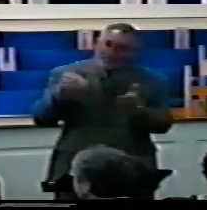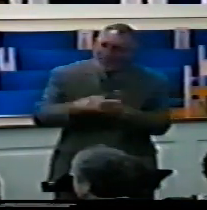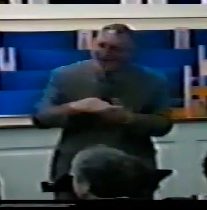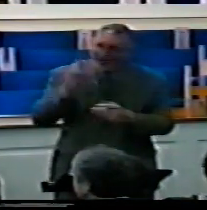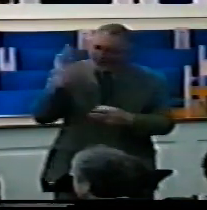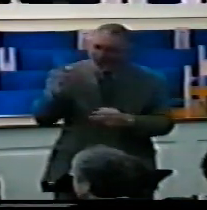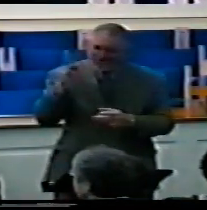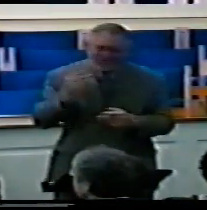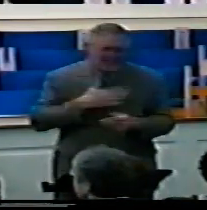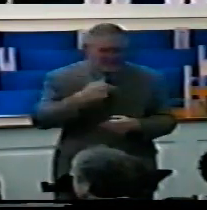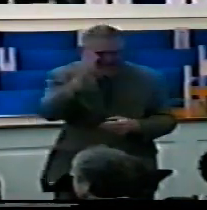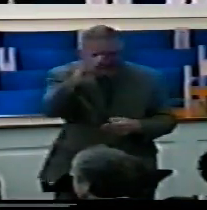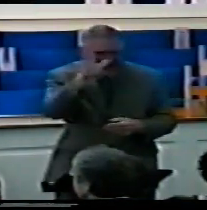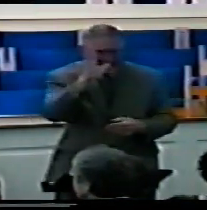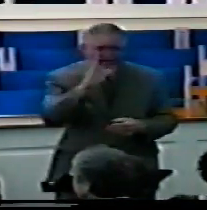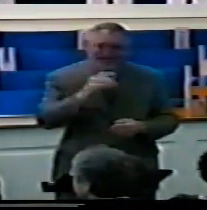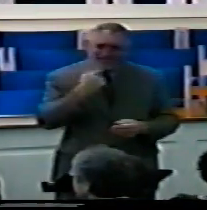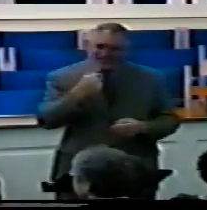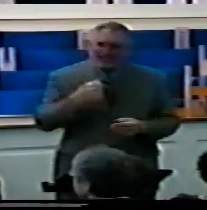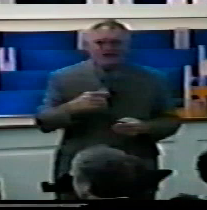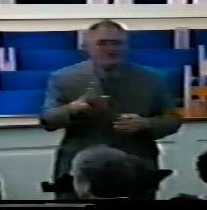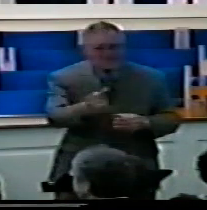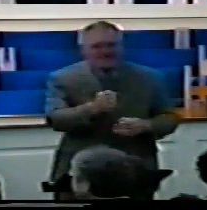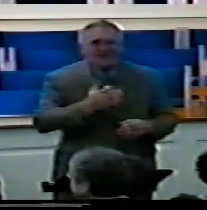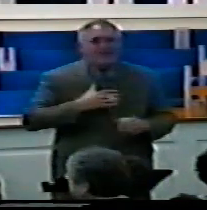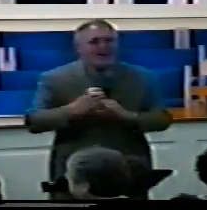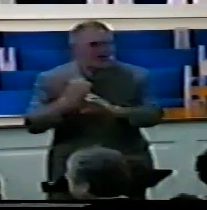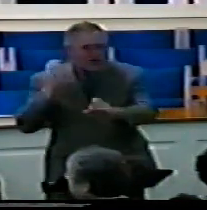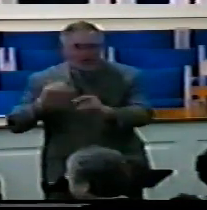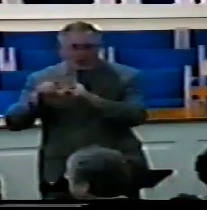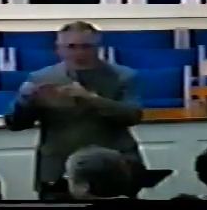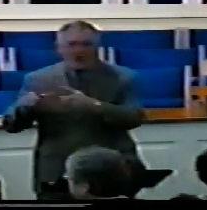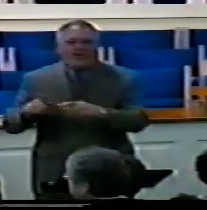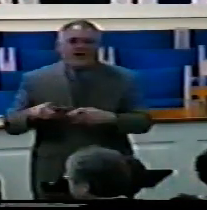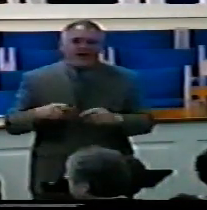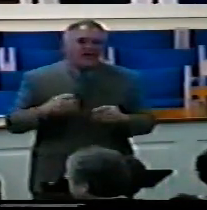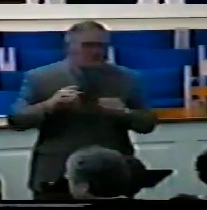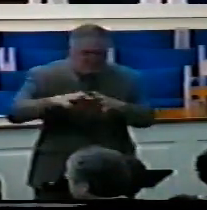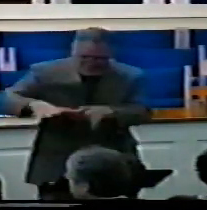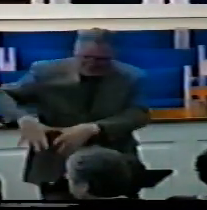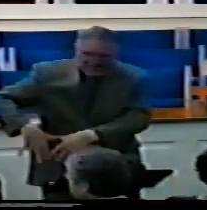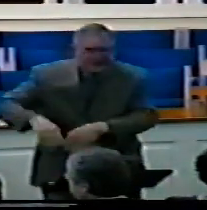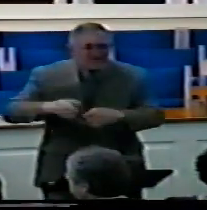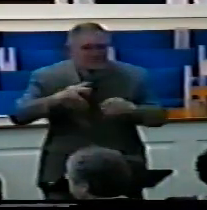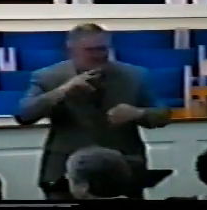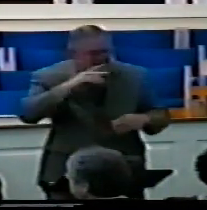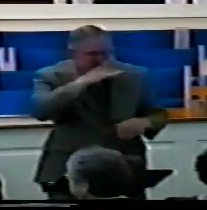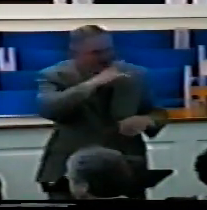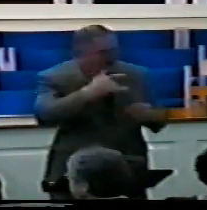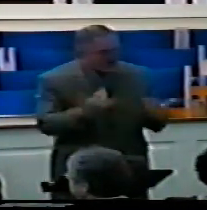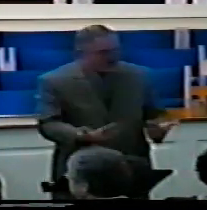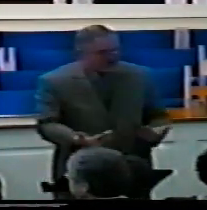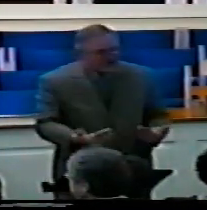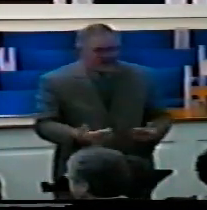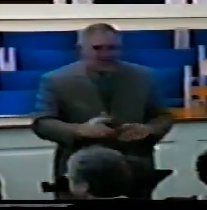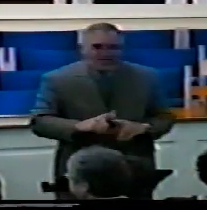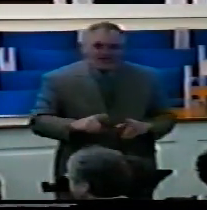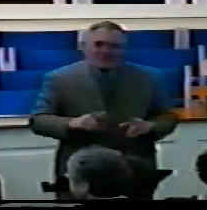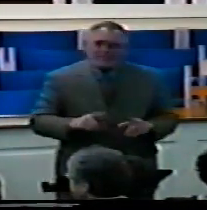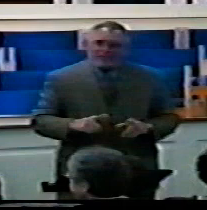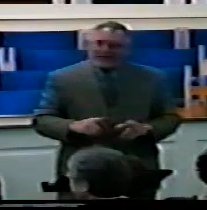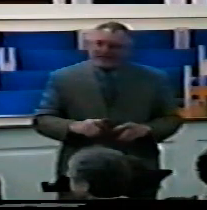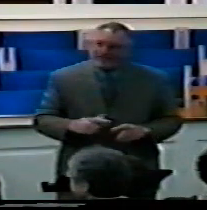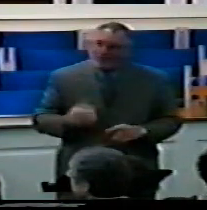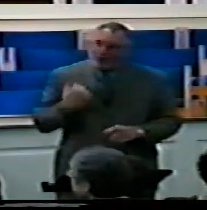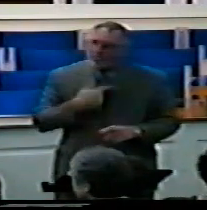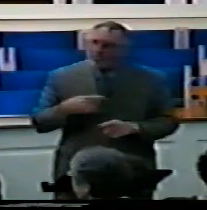Bob, you just take my car and leave your kids here. You and your wife go. We left, amen. They didn't have church Wednesday night. They had church Wednesday and Friday night.